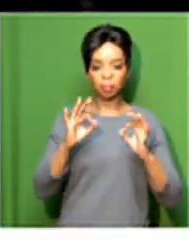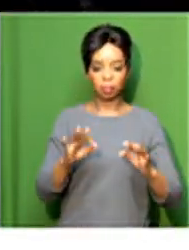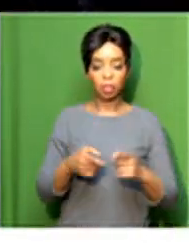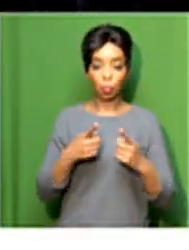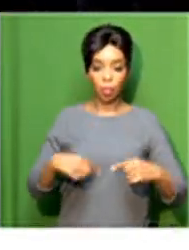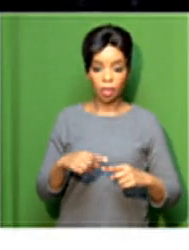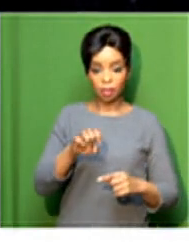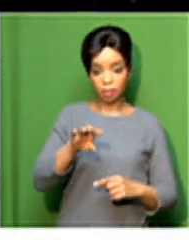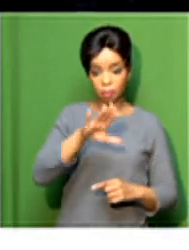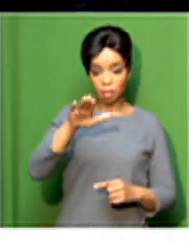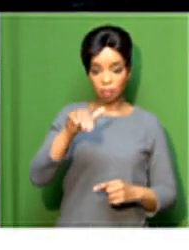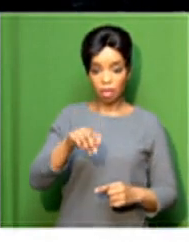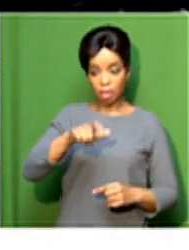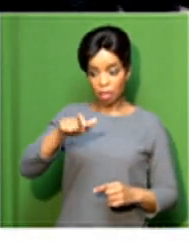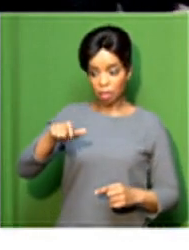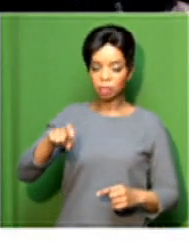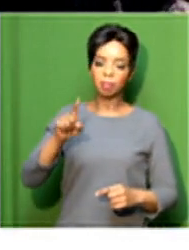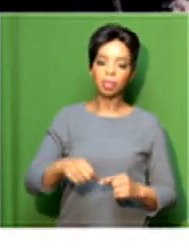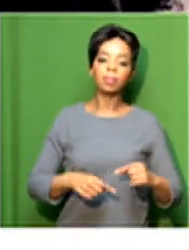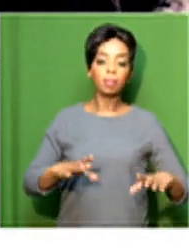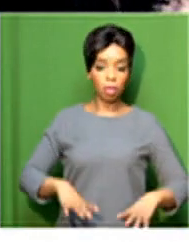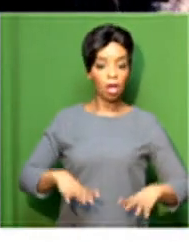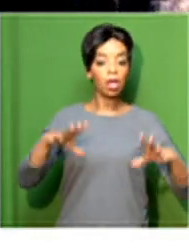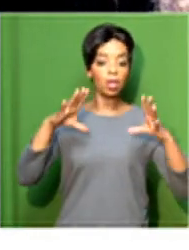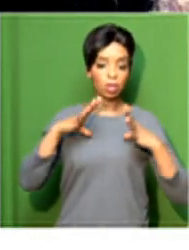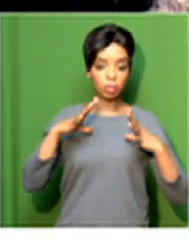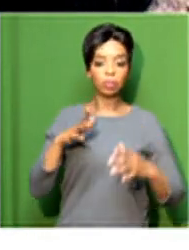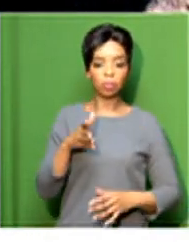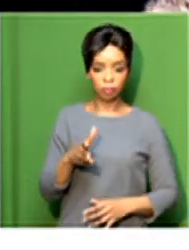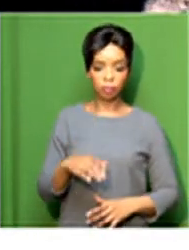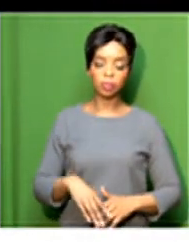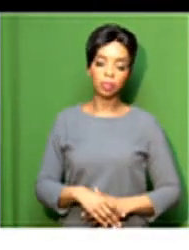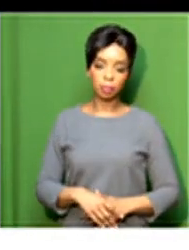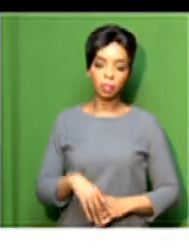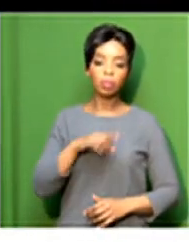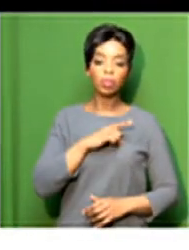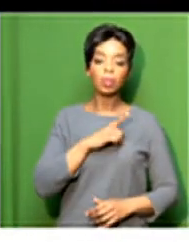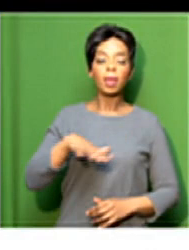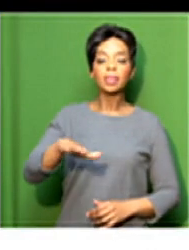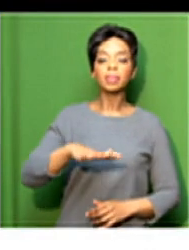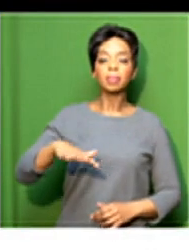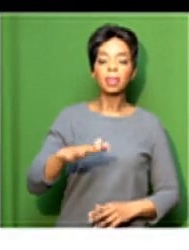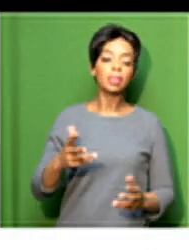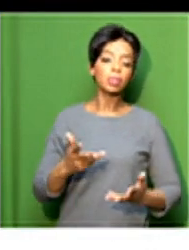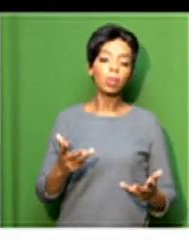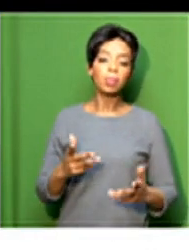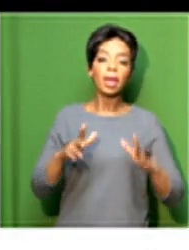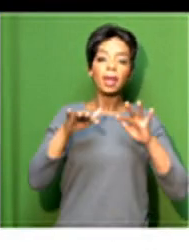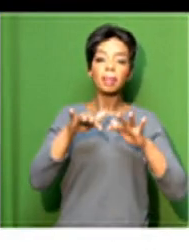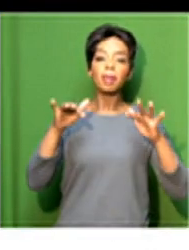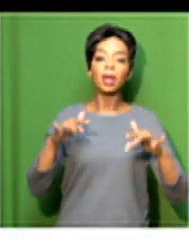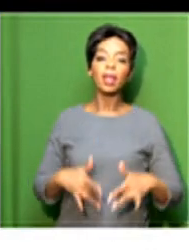we as South Africans should be very, very proud of. It's also a place where human beings have lived for more than